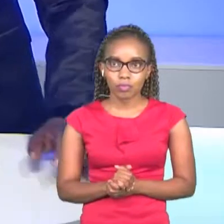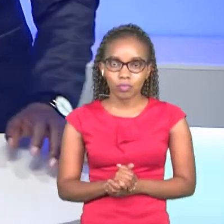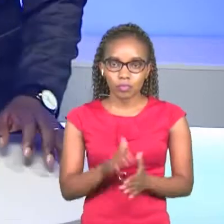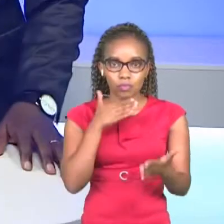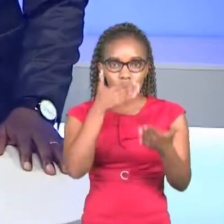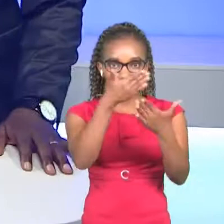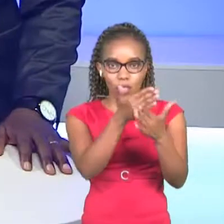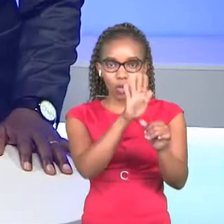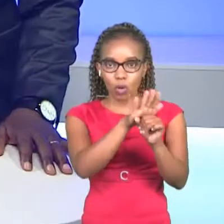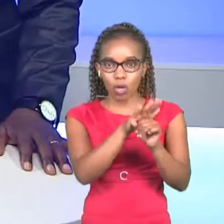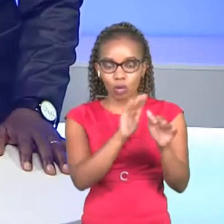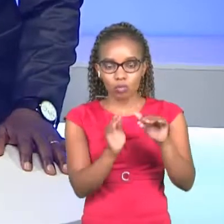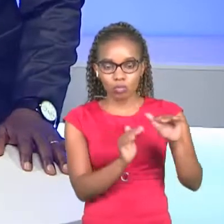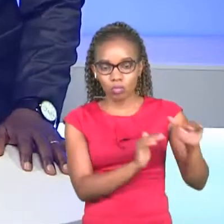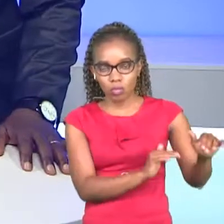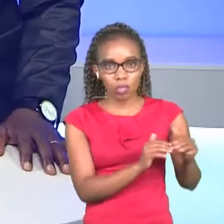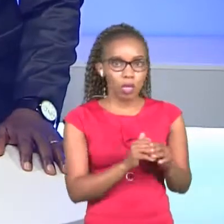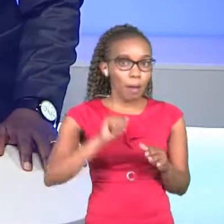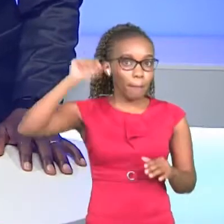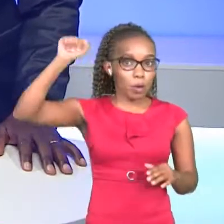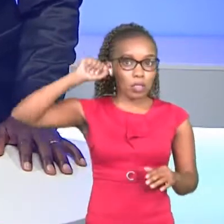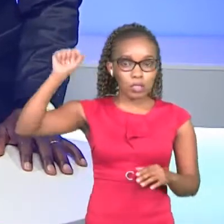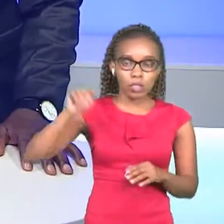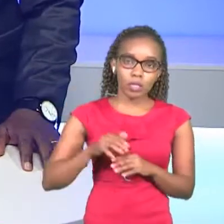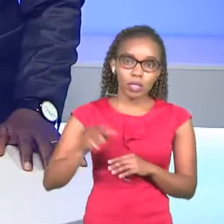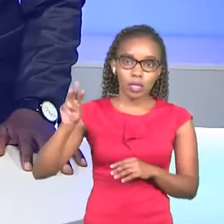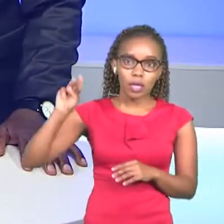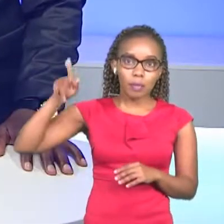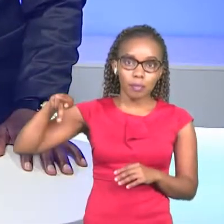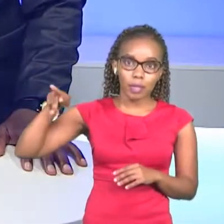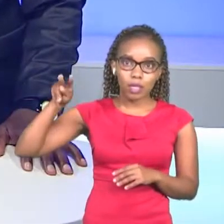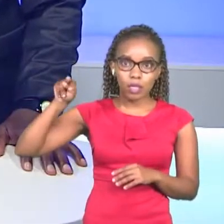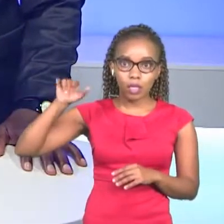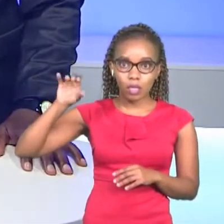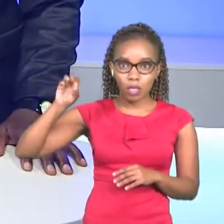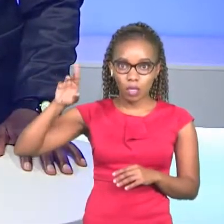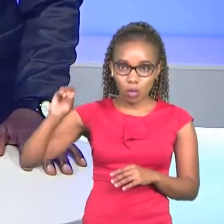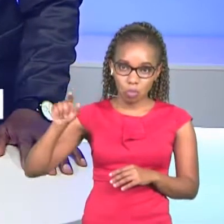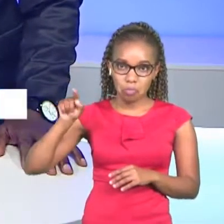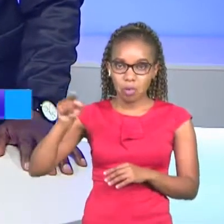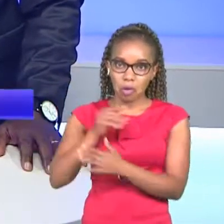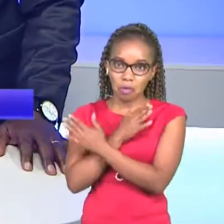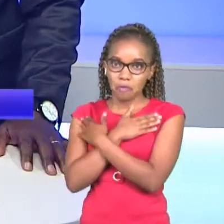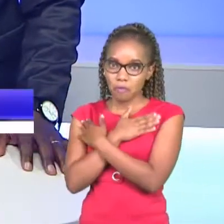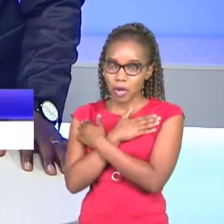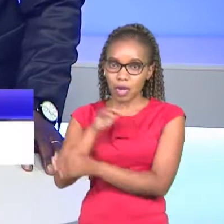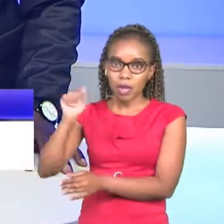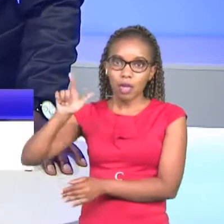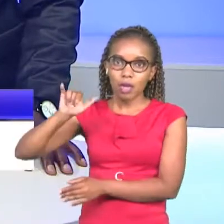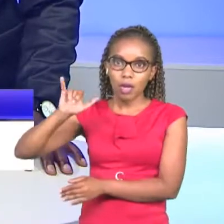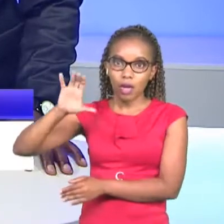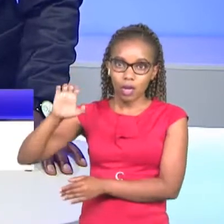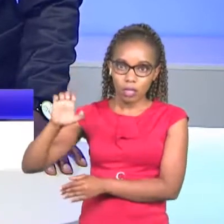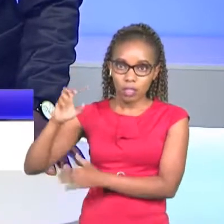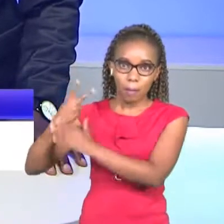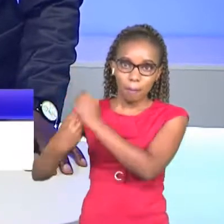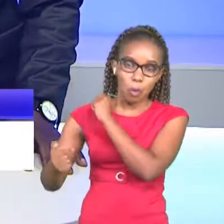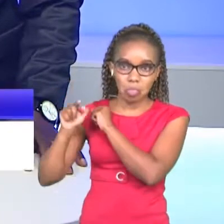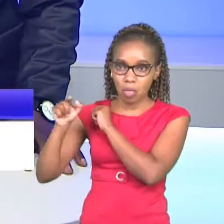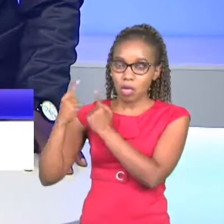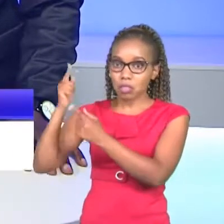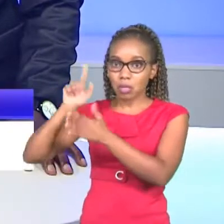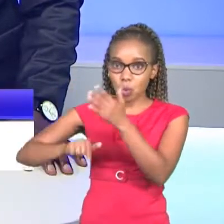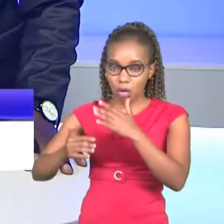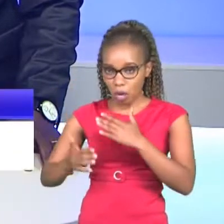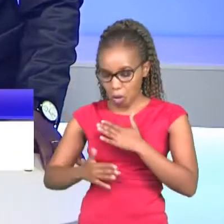Thank you, Andrew. Now to matters politics, where Kiharu Member of Parliament Dede Nyoro and his Kandara counterpart Alice Wahome have vowed not to honor